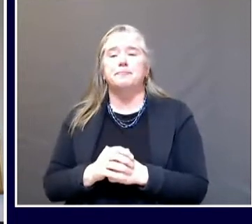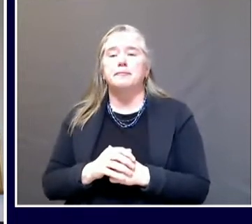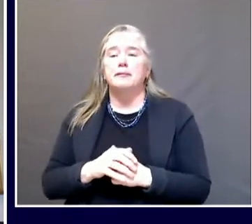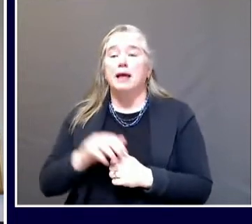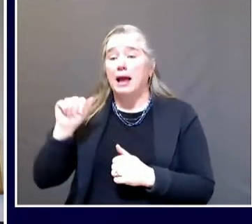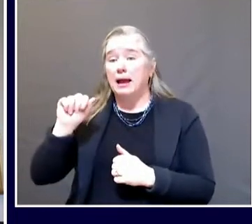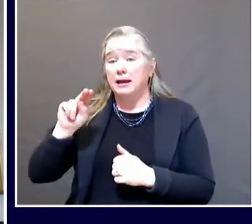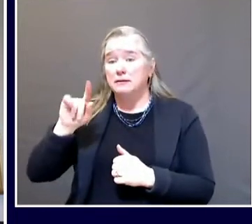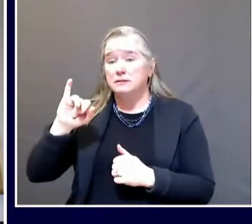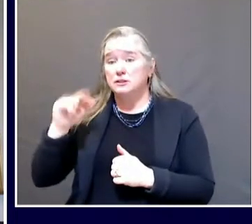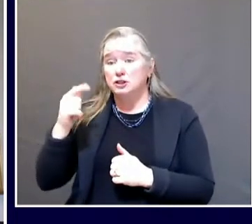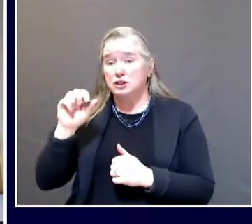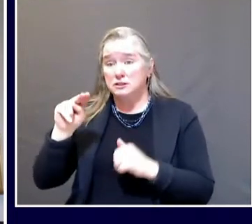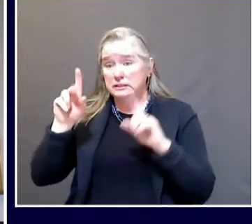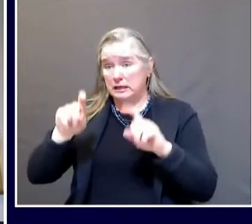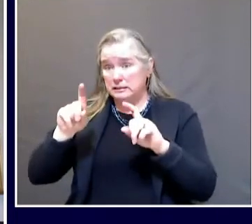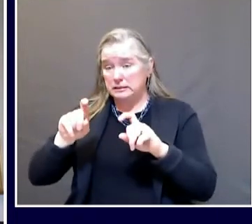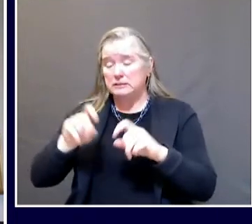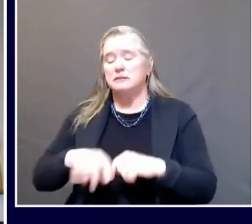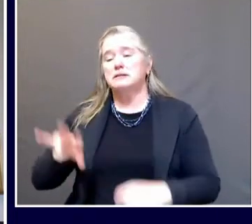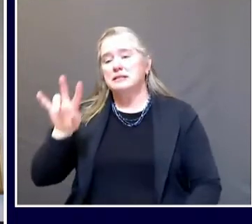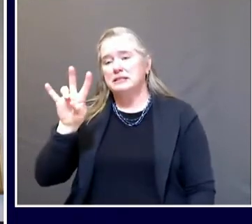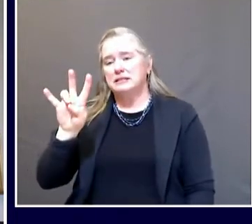positivity rates are now at